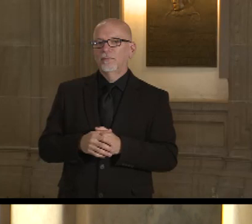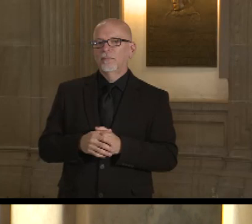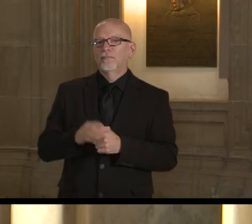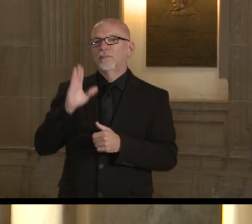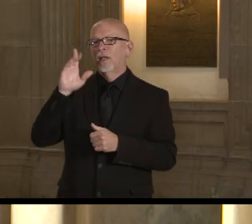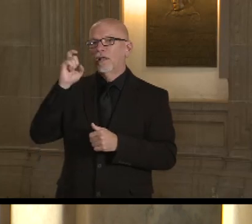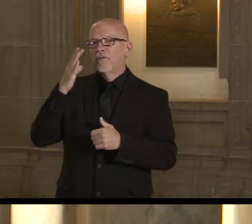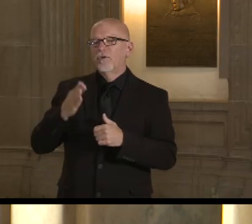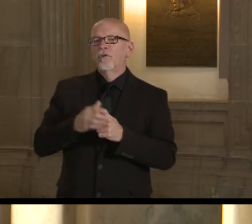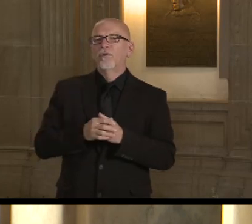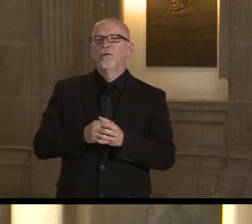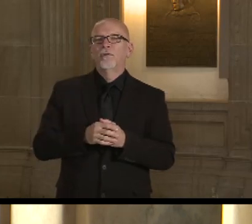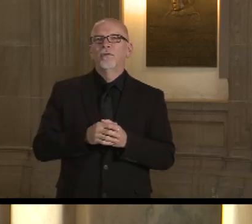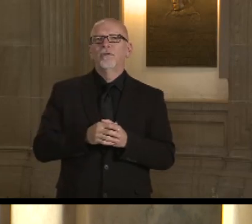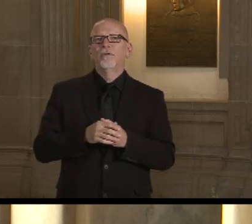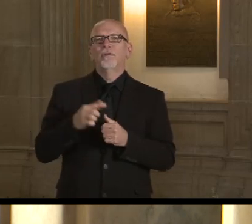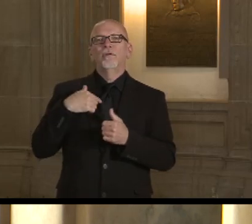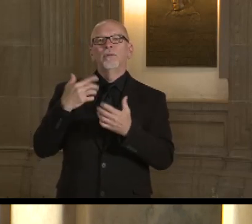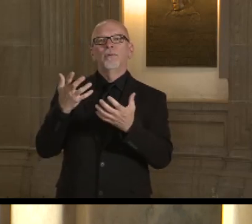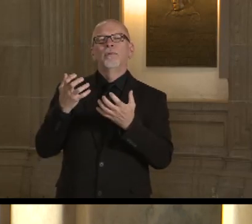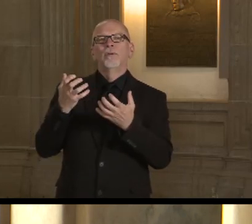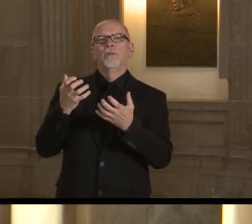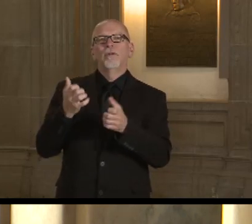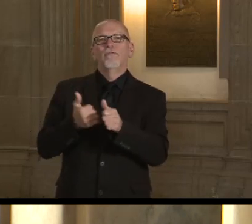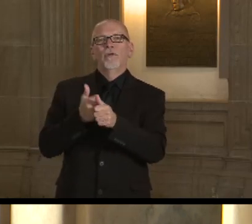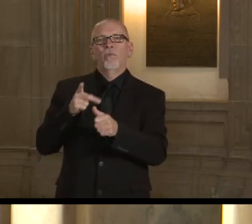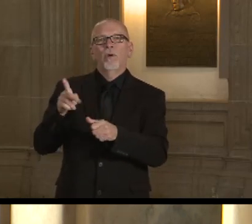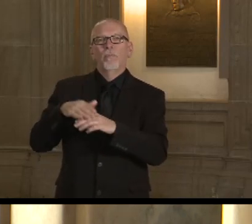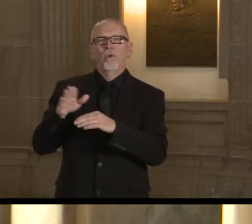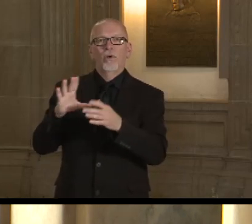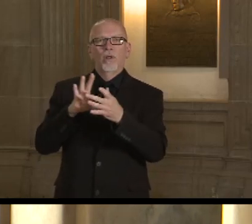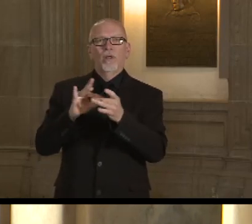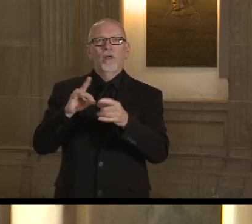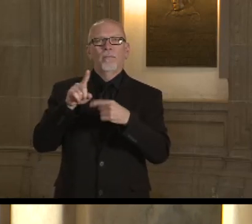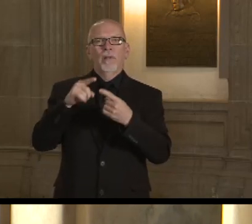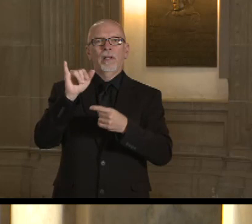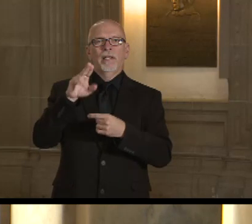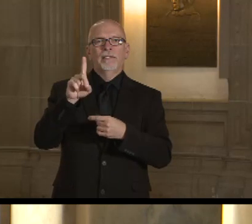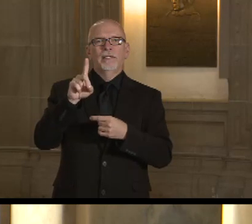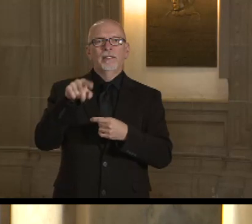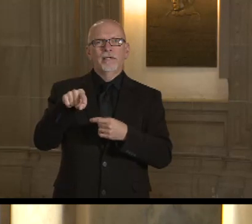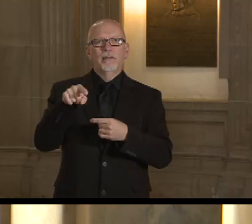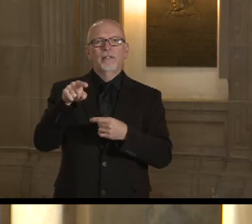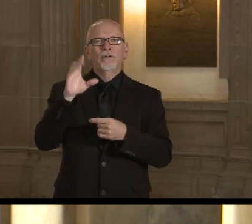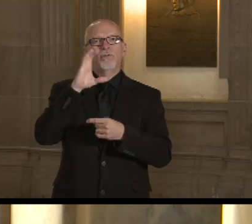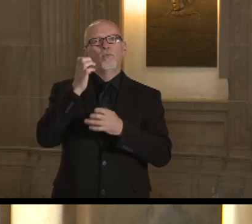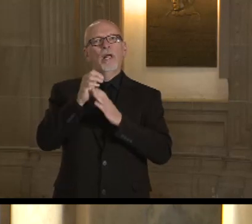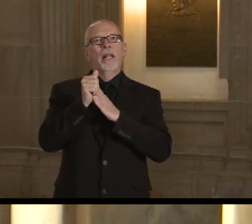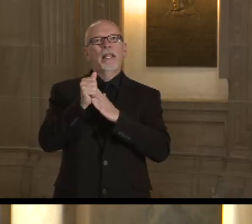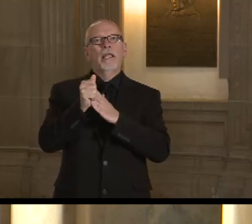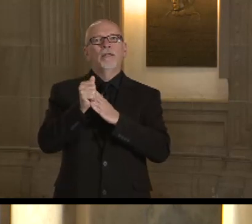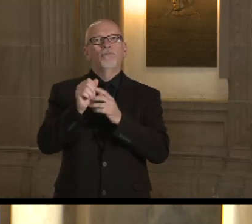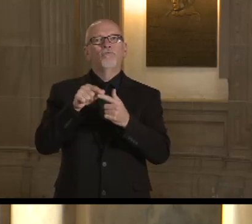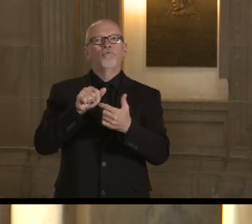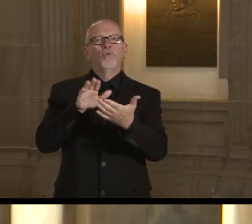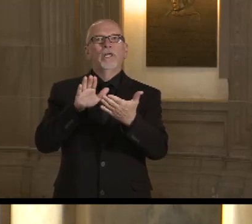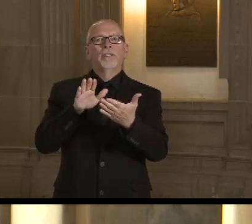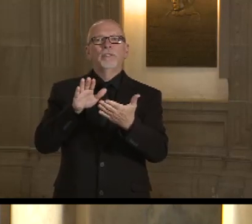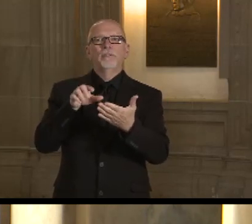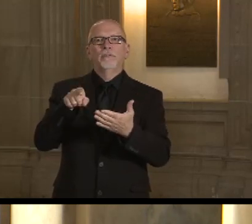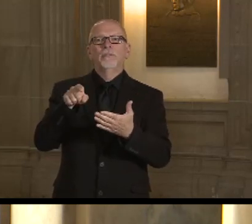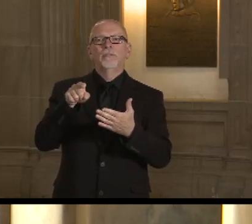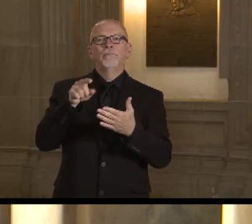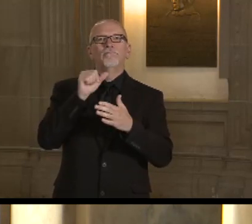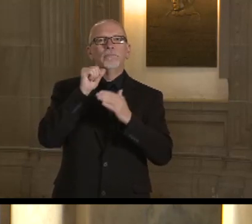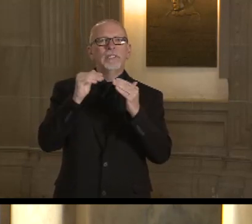Hi, Governor. Wanted to follow up on your comment about Indiana seeking to be a leader to address